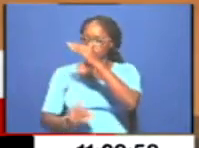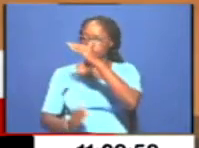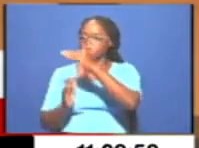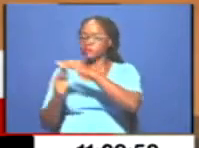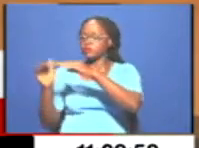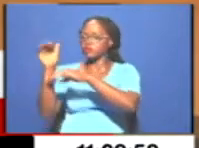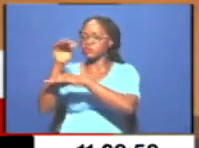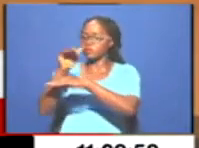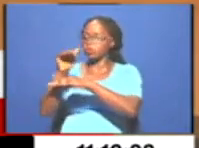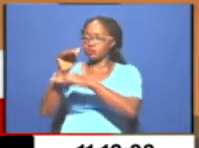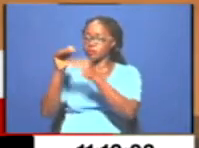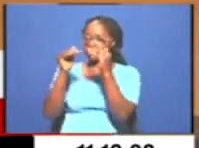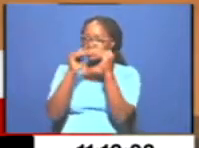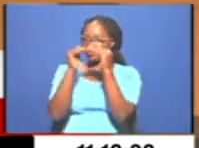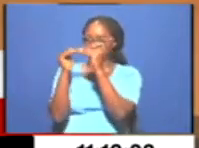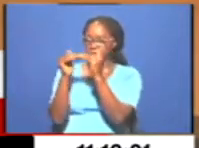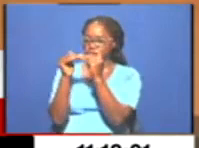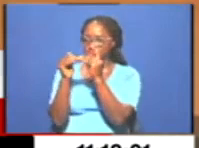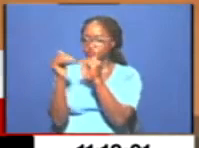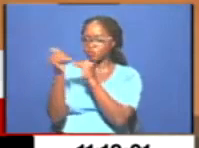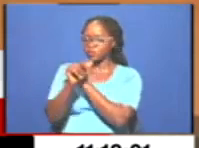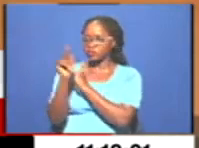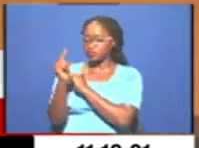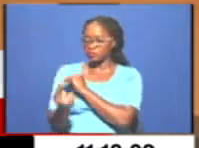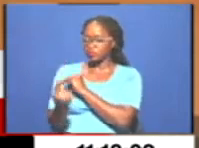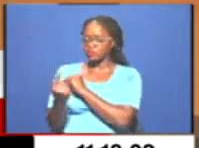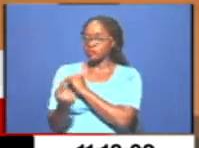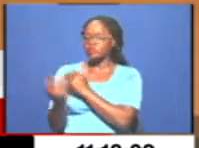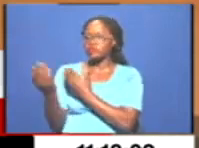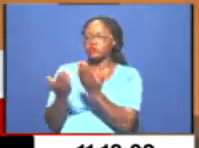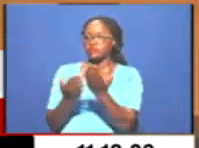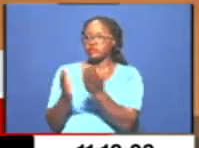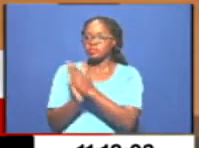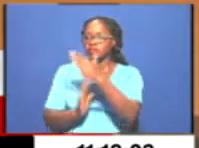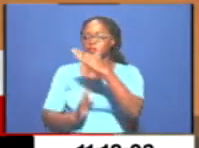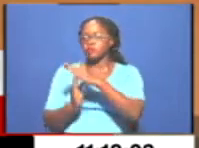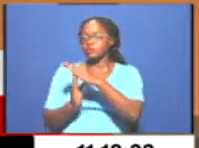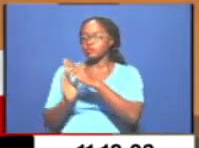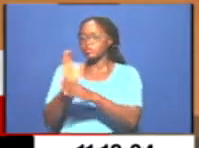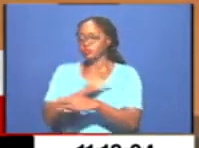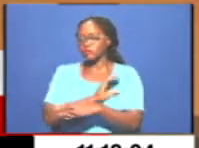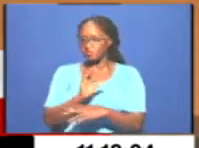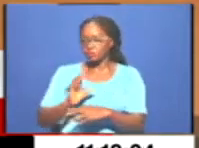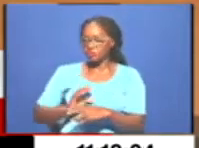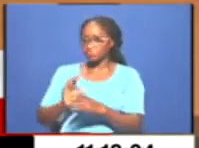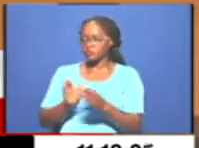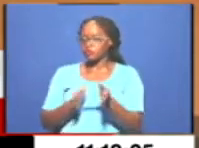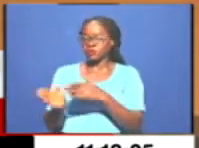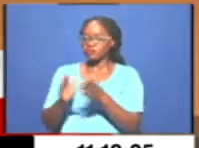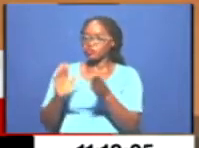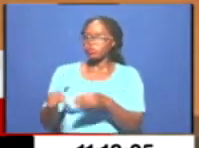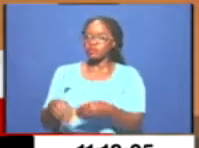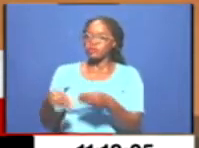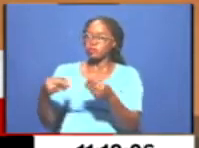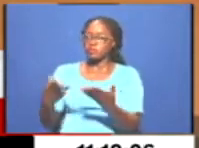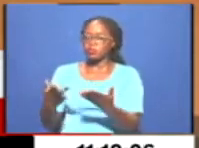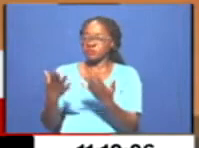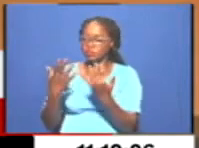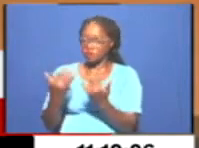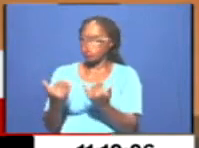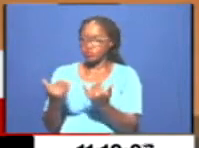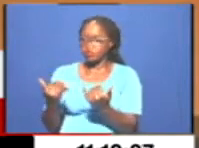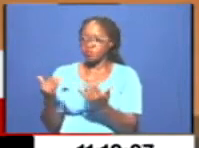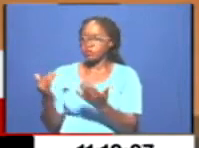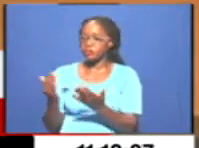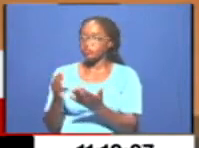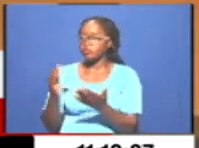top level, we are saying anyone serving within the executive committees will be able to give them that opportunities. And for now, some few